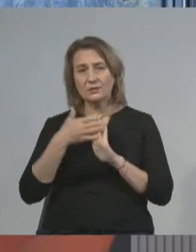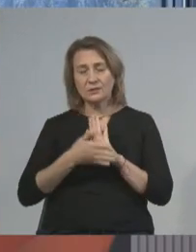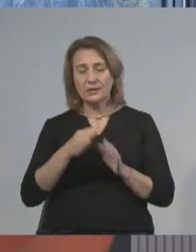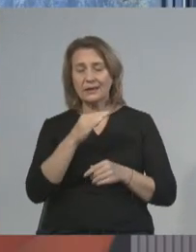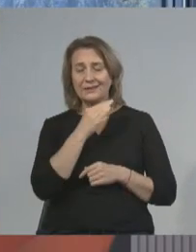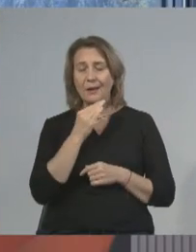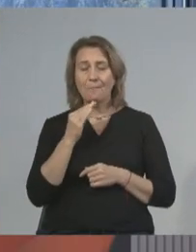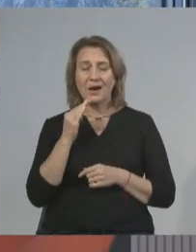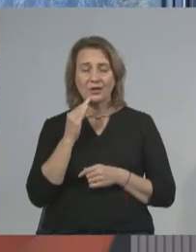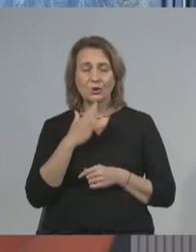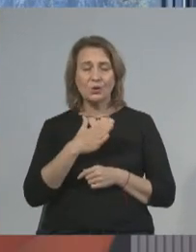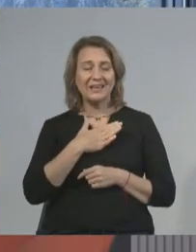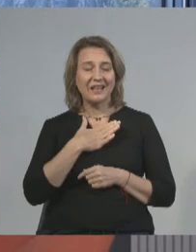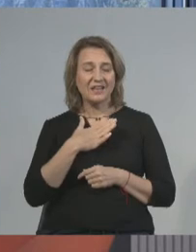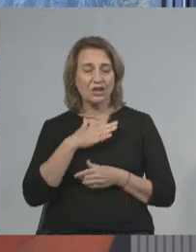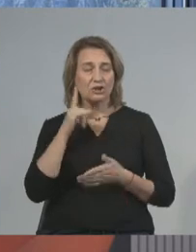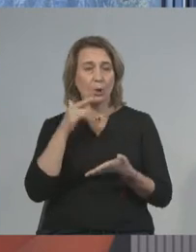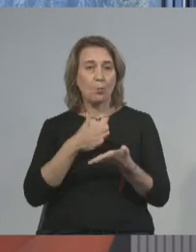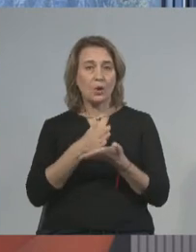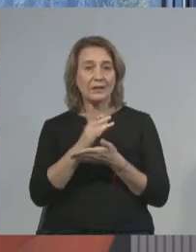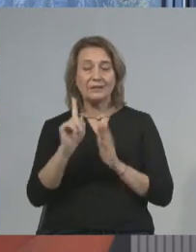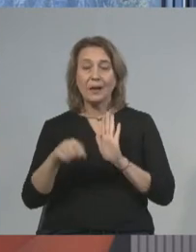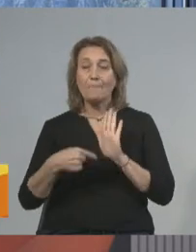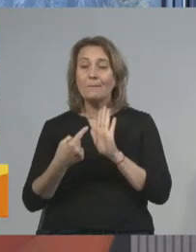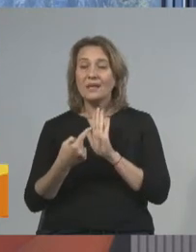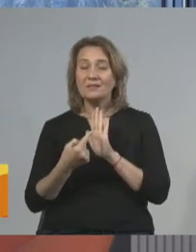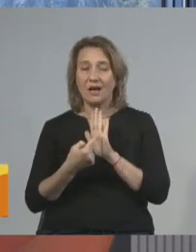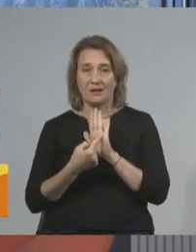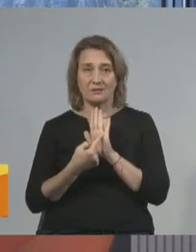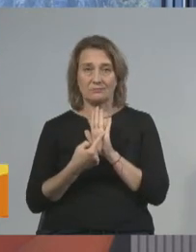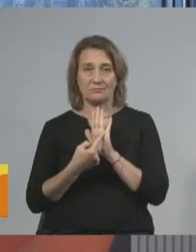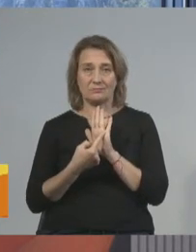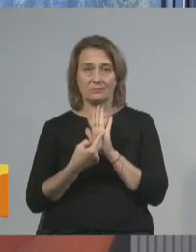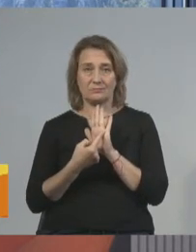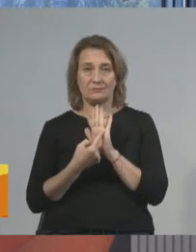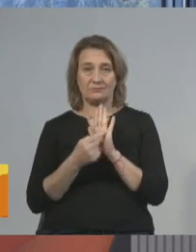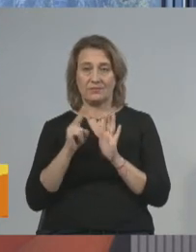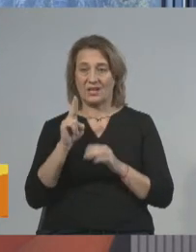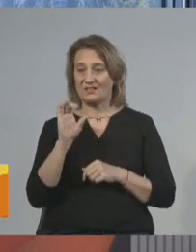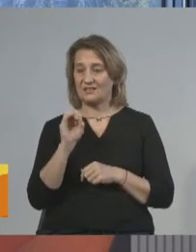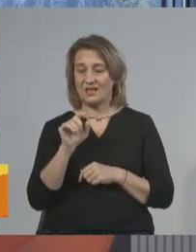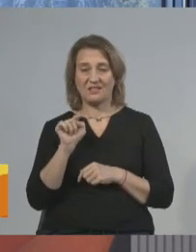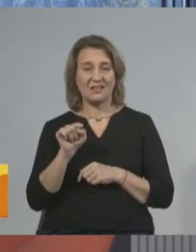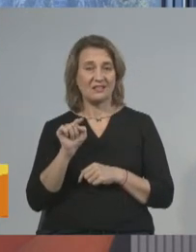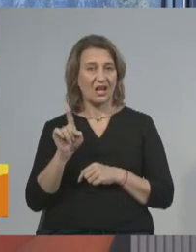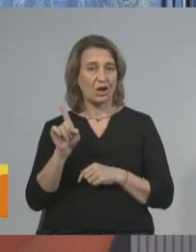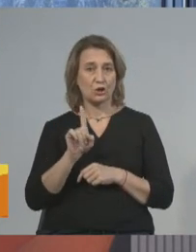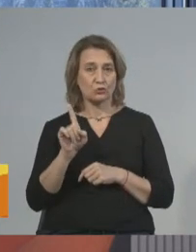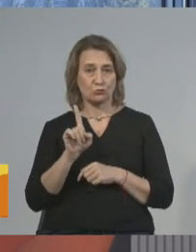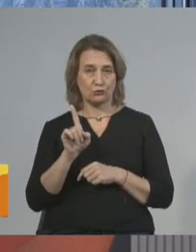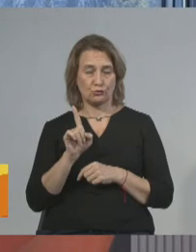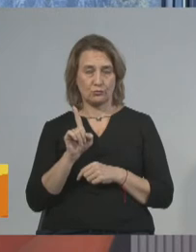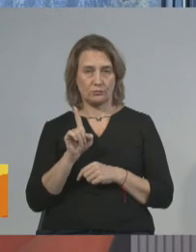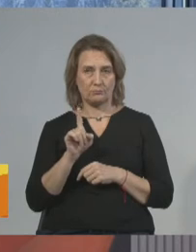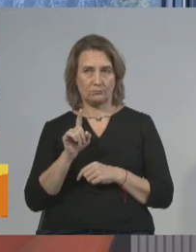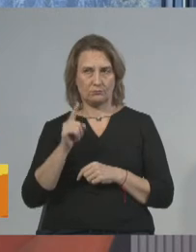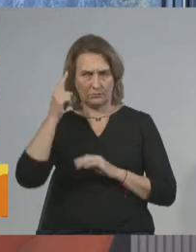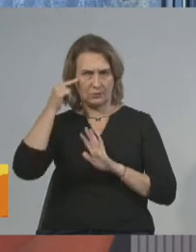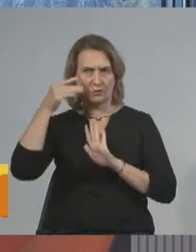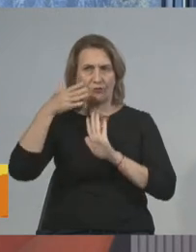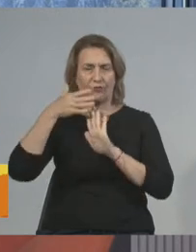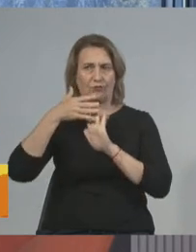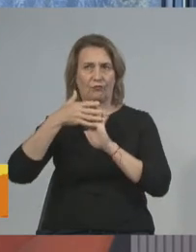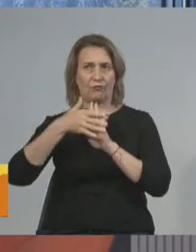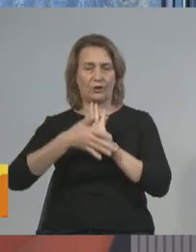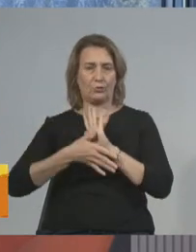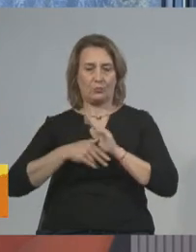although for lots of our politicians the question lies in not